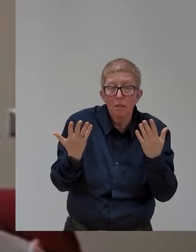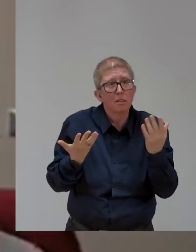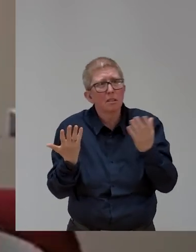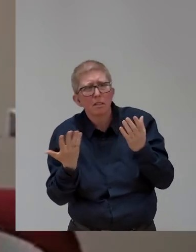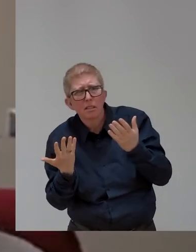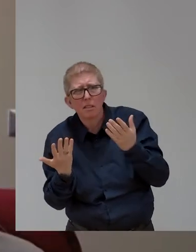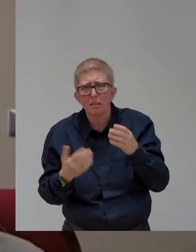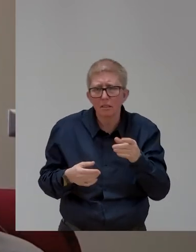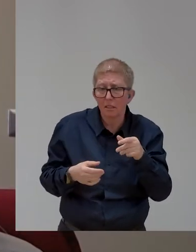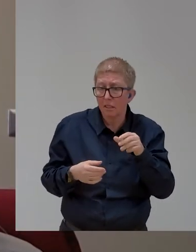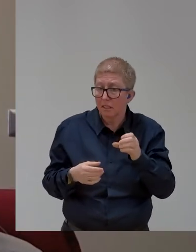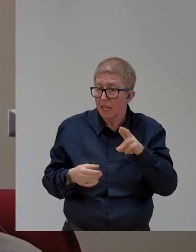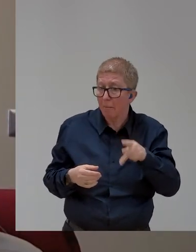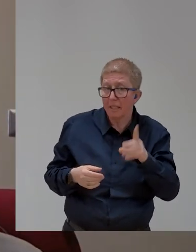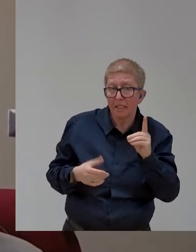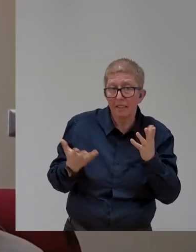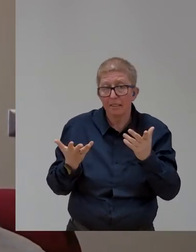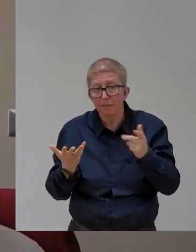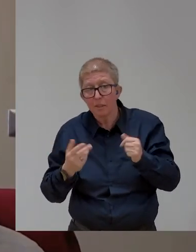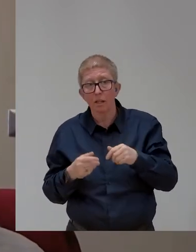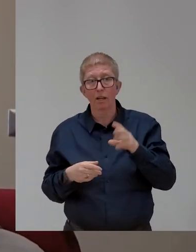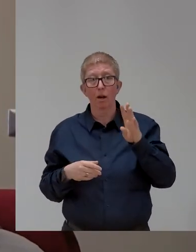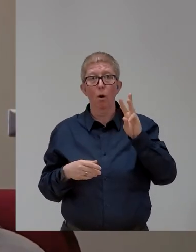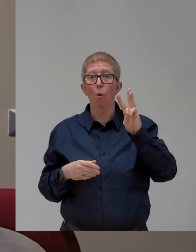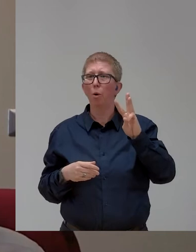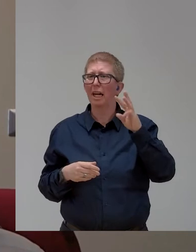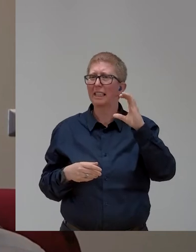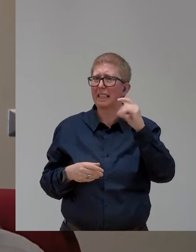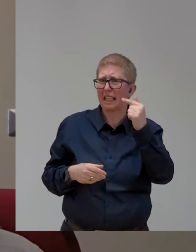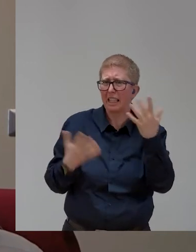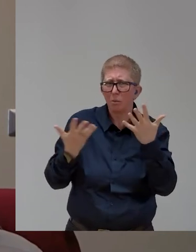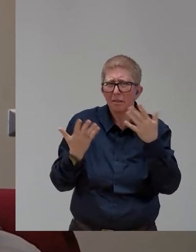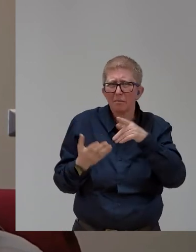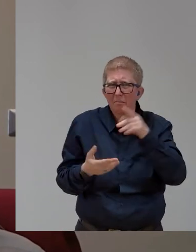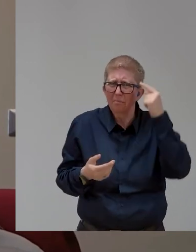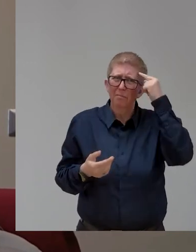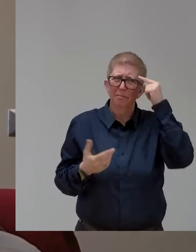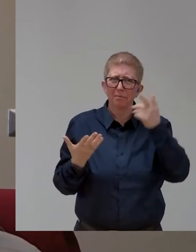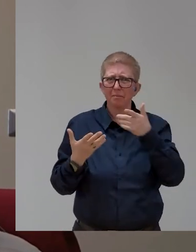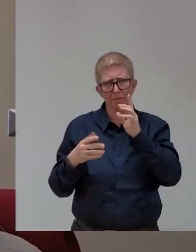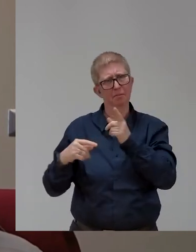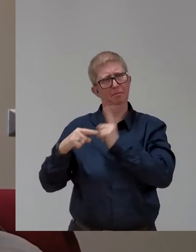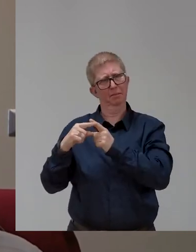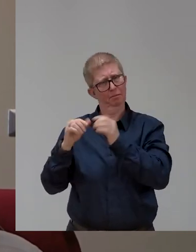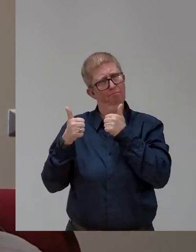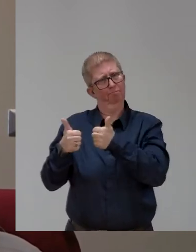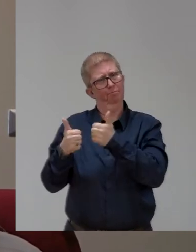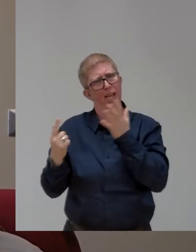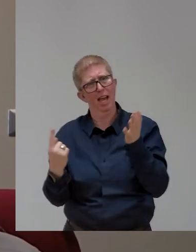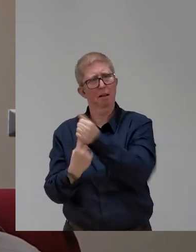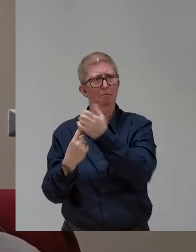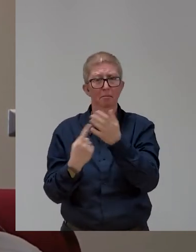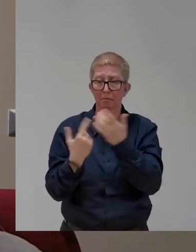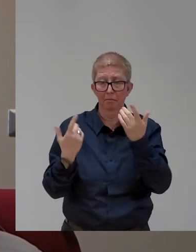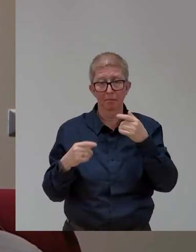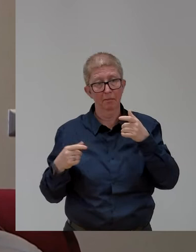Oh, ICT is a clear example of how to take advantage of synergies between public and private work. Due to